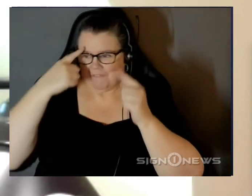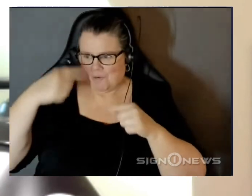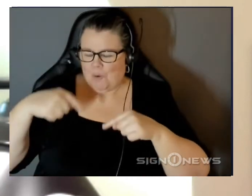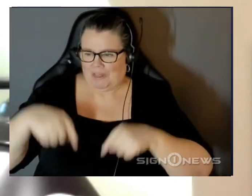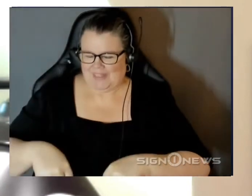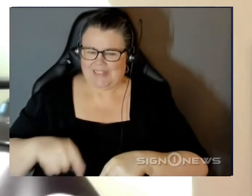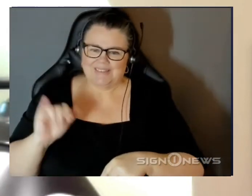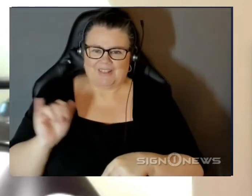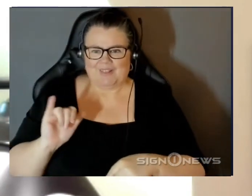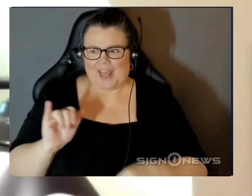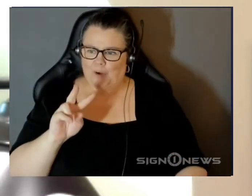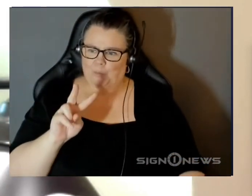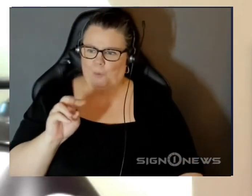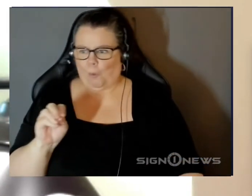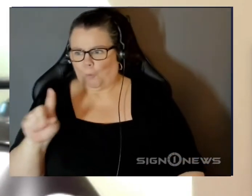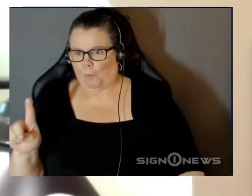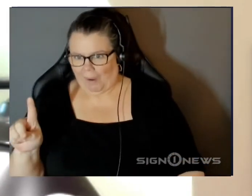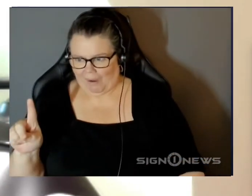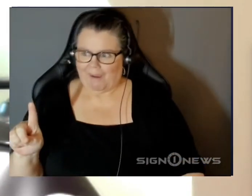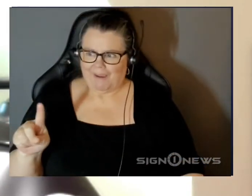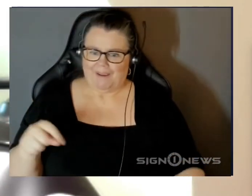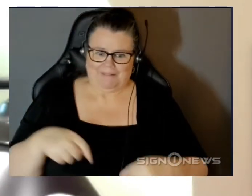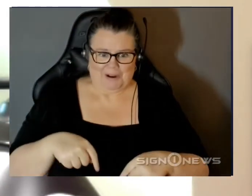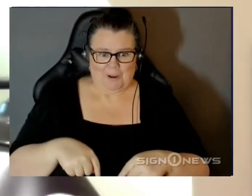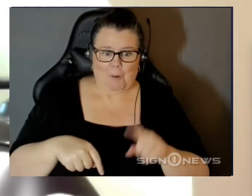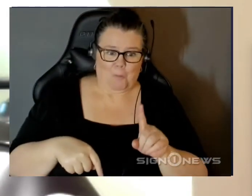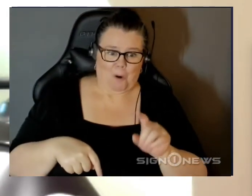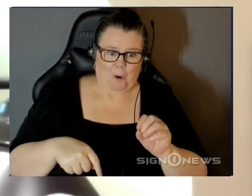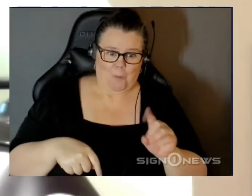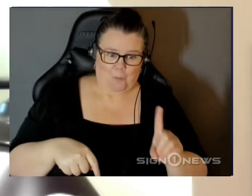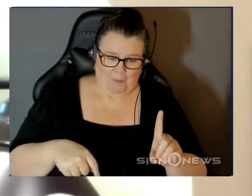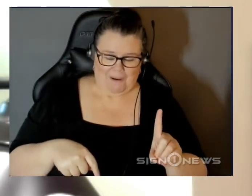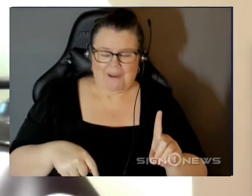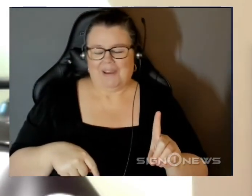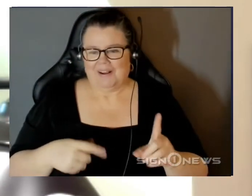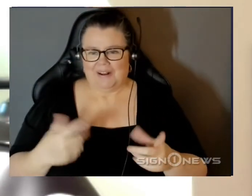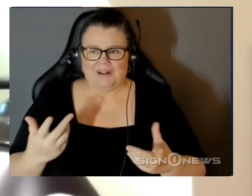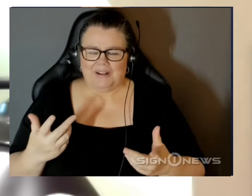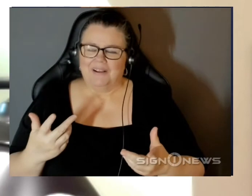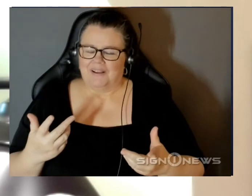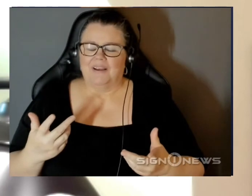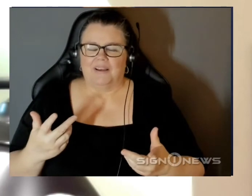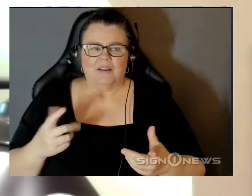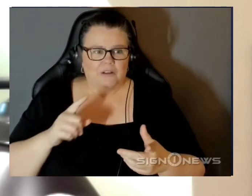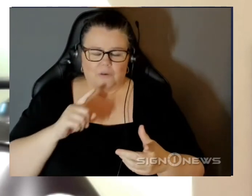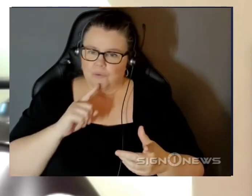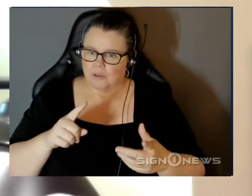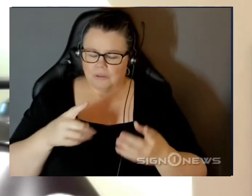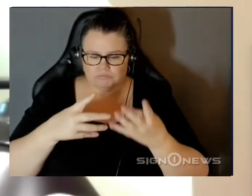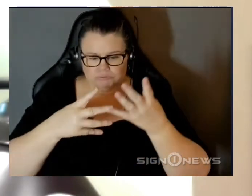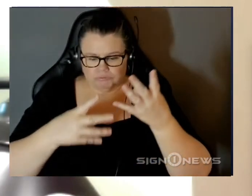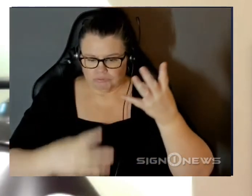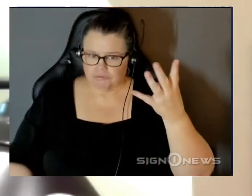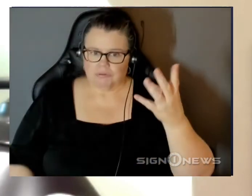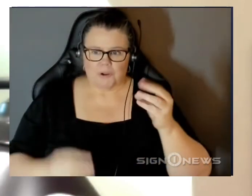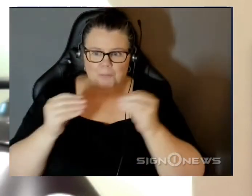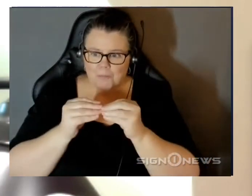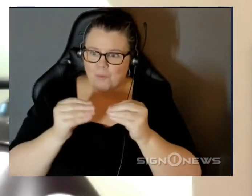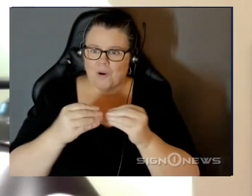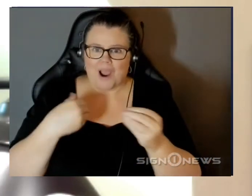can convince you all to rejoin and if there's interest, but there's so much more I wanted to cover and we didn't have time